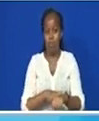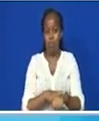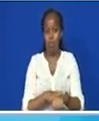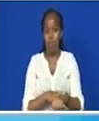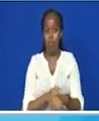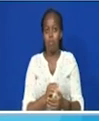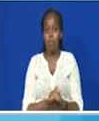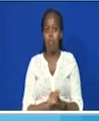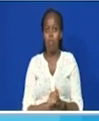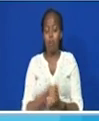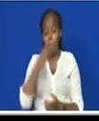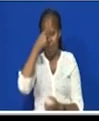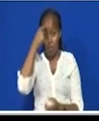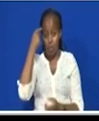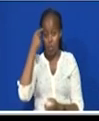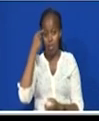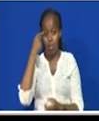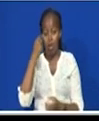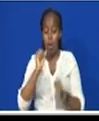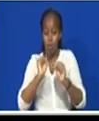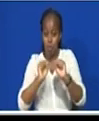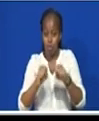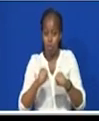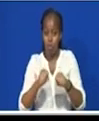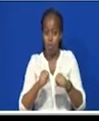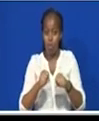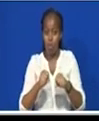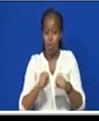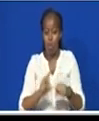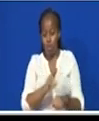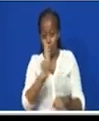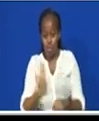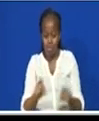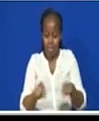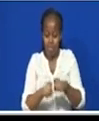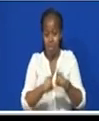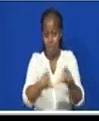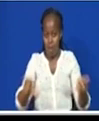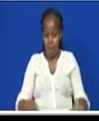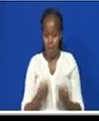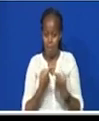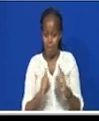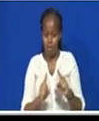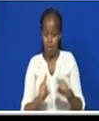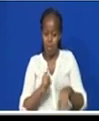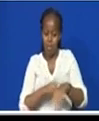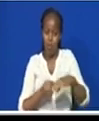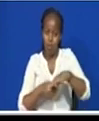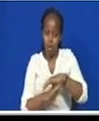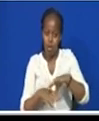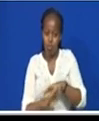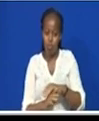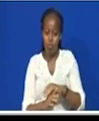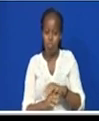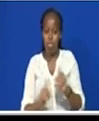same time, because there's a possibility you can be using the same piece of land, but now you grow crops, the next time you grow